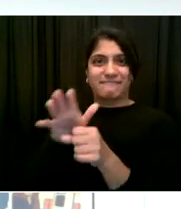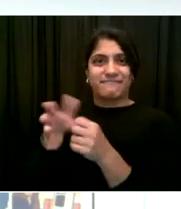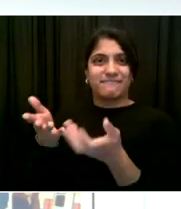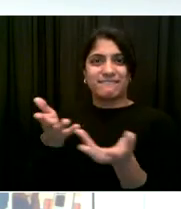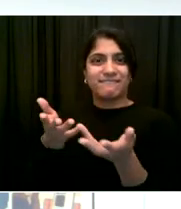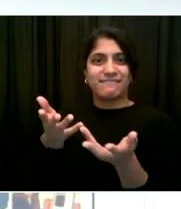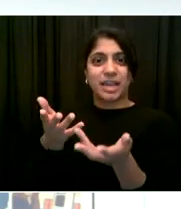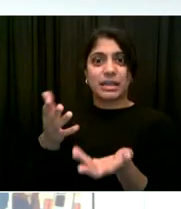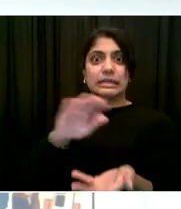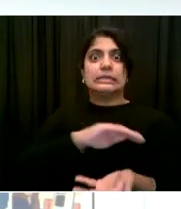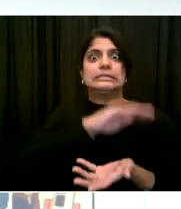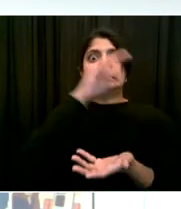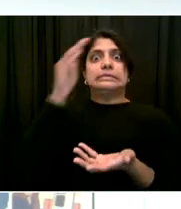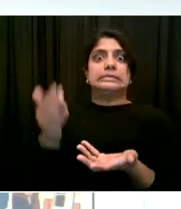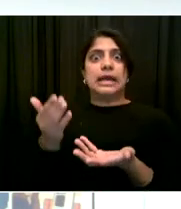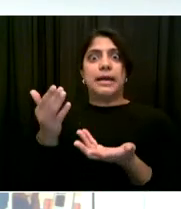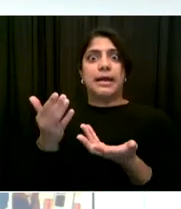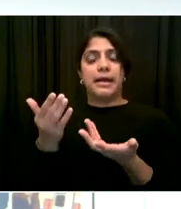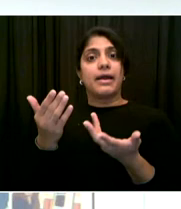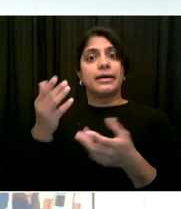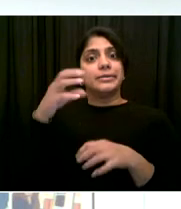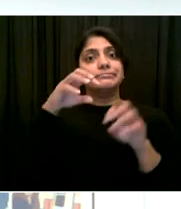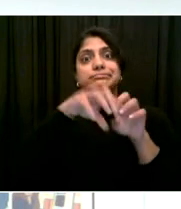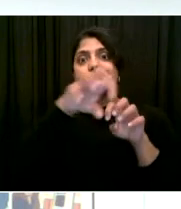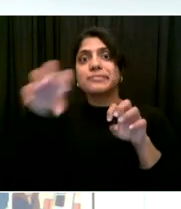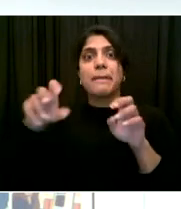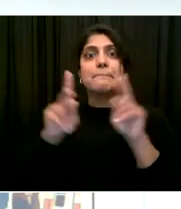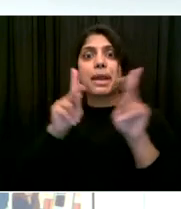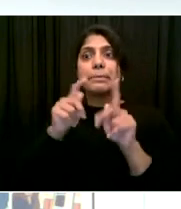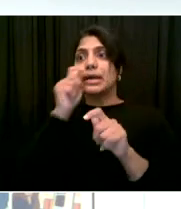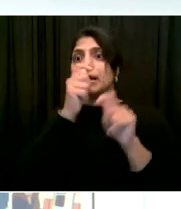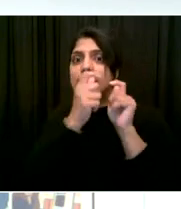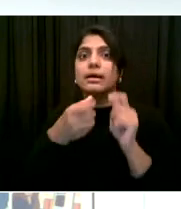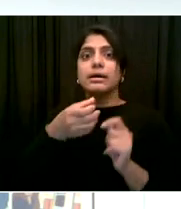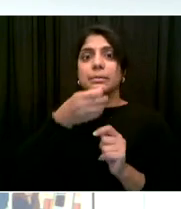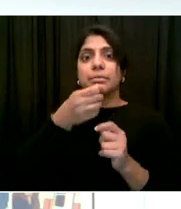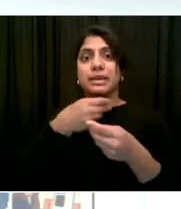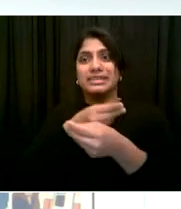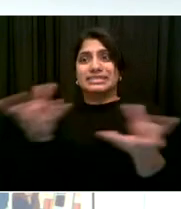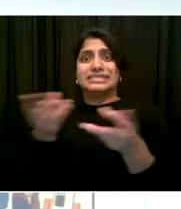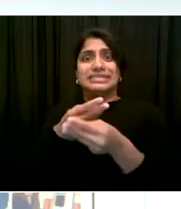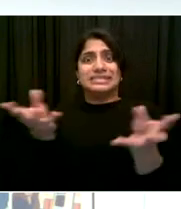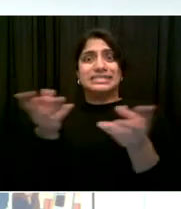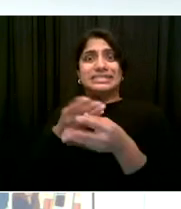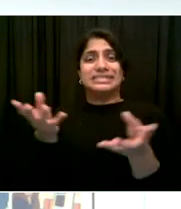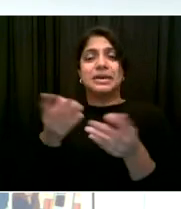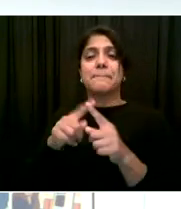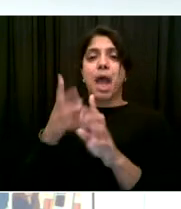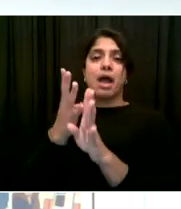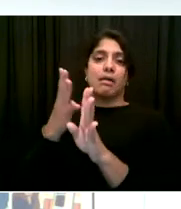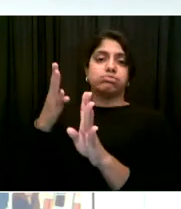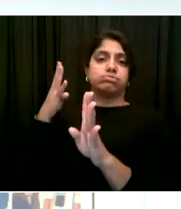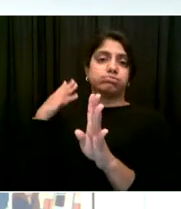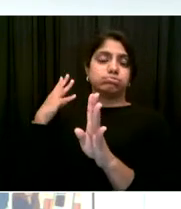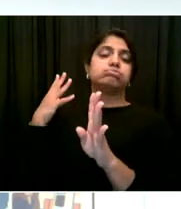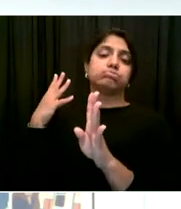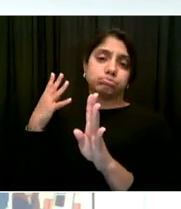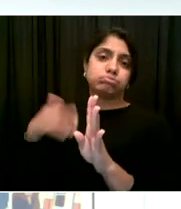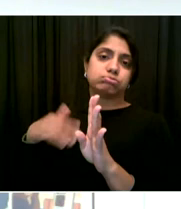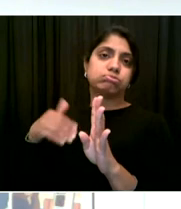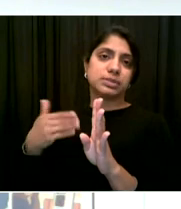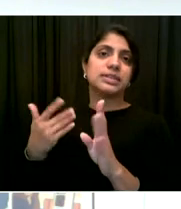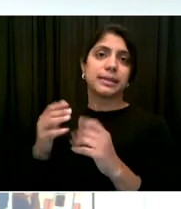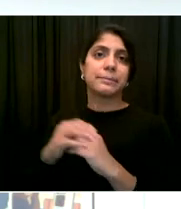the unprecedented demand that we're seeing for testing. With respect to your thoughtful questions, Elizabeth, I did want